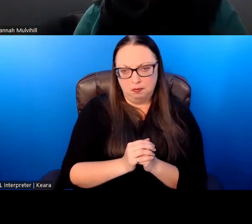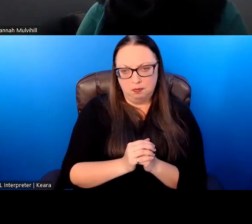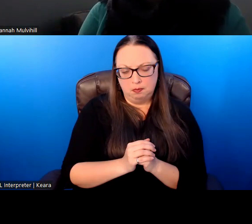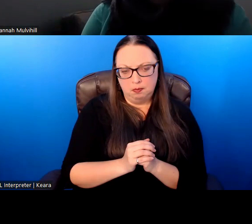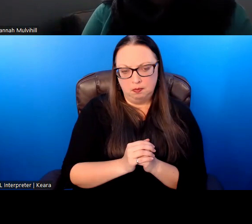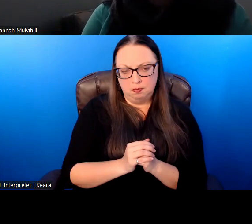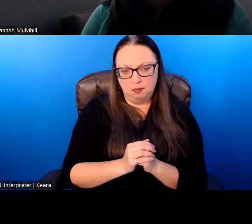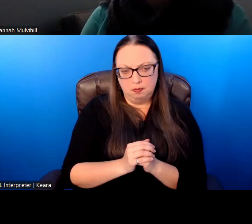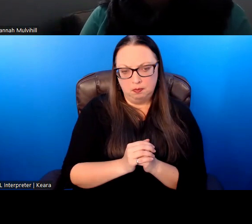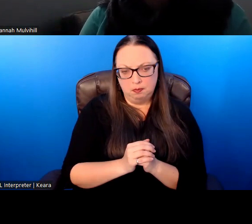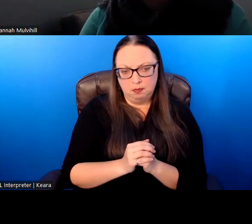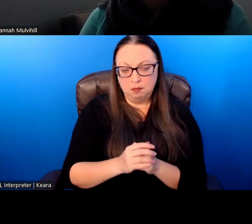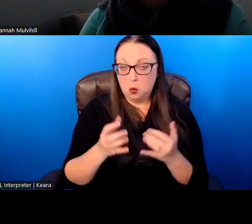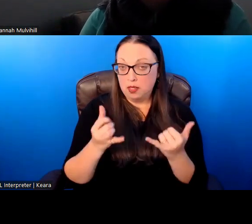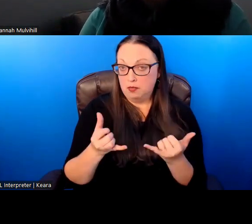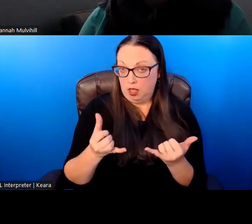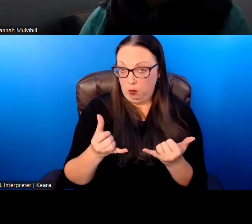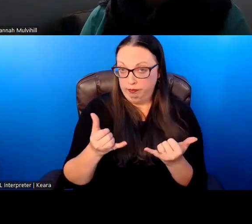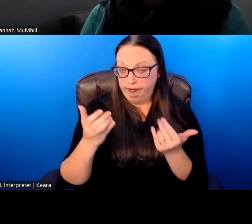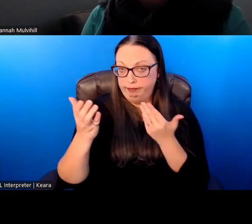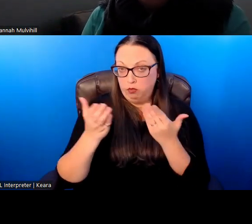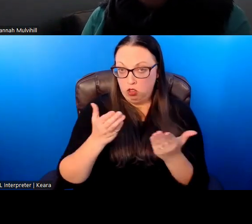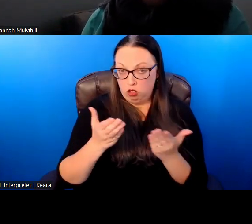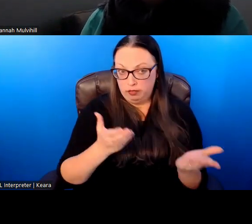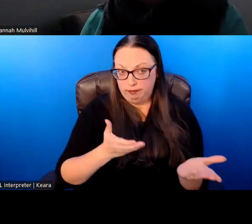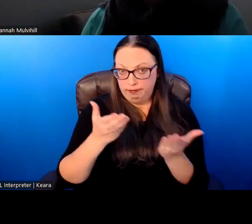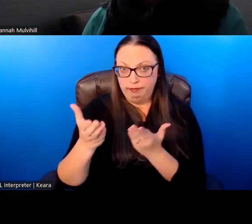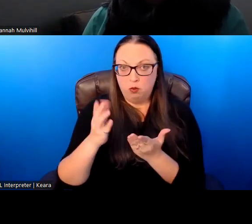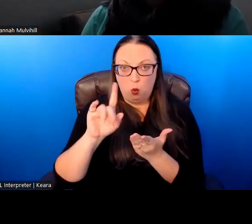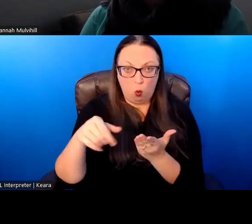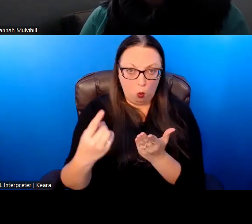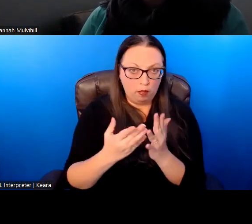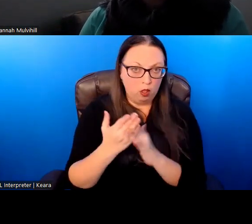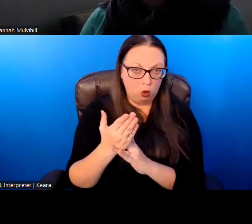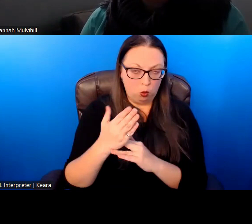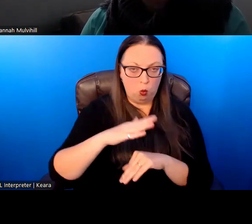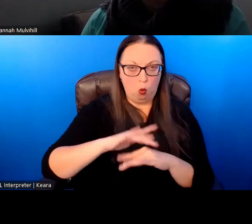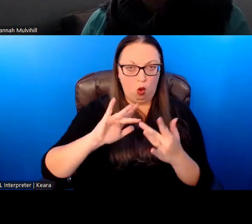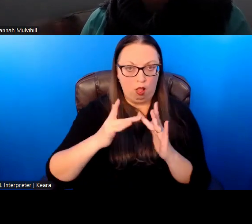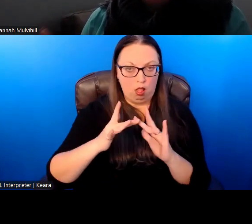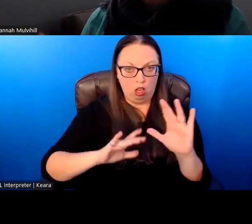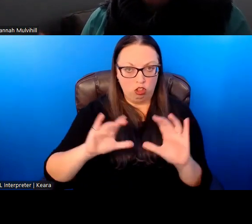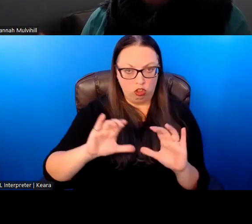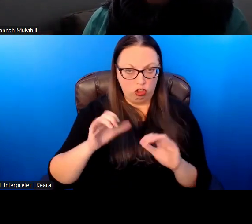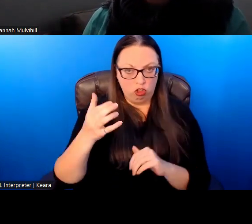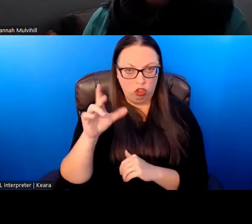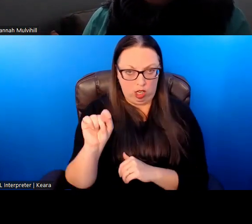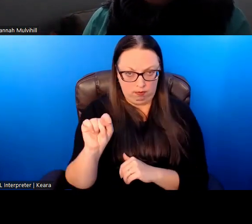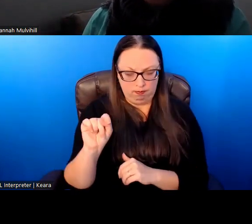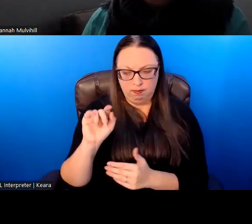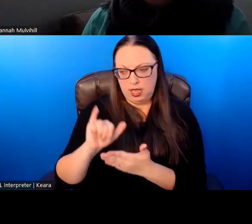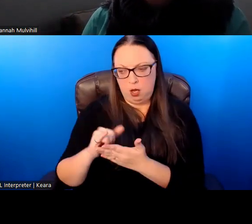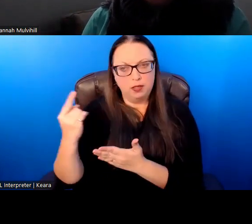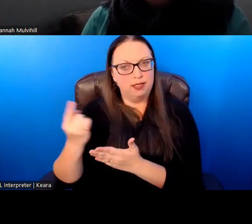So as of now, the service is delivered exclusively via online chat. So that is something that we heard from the students